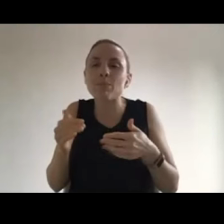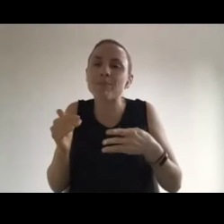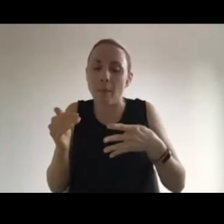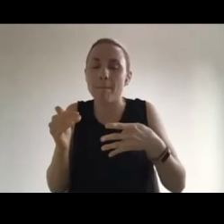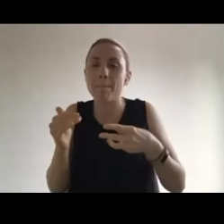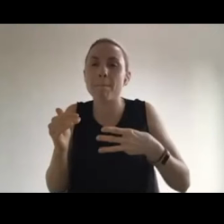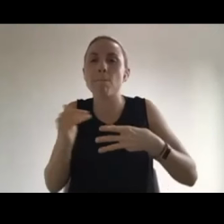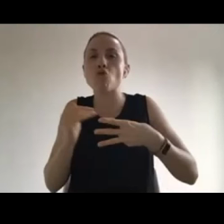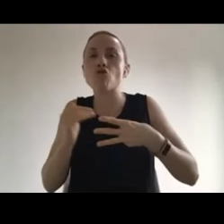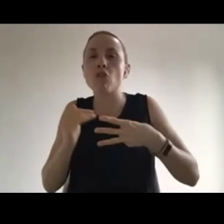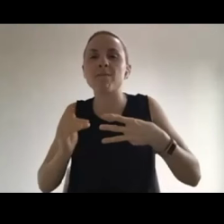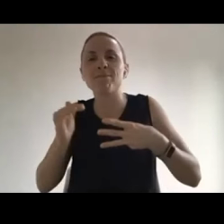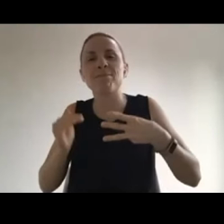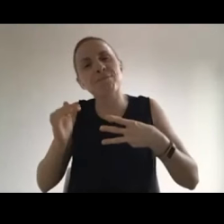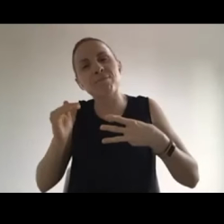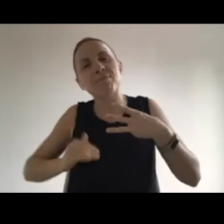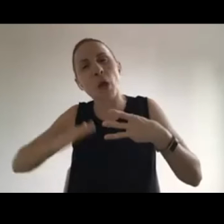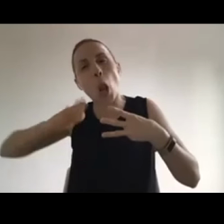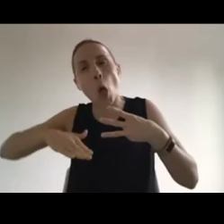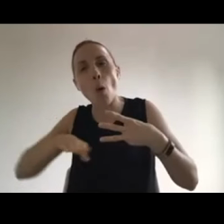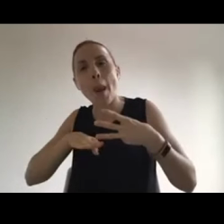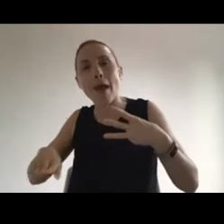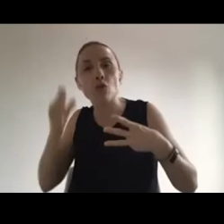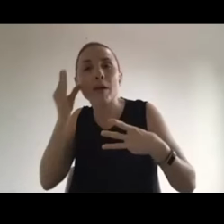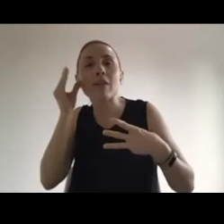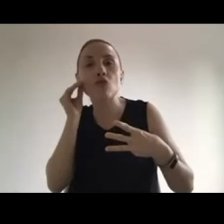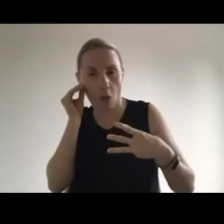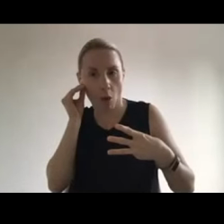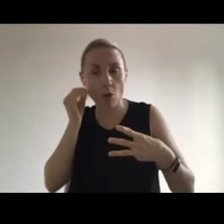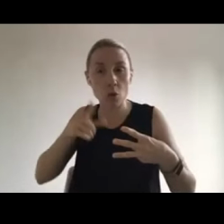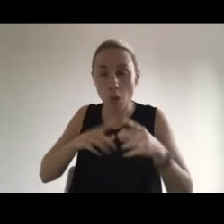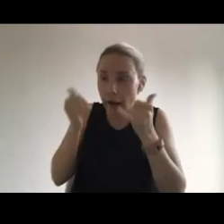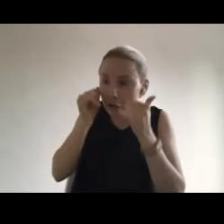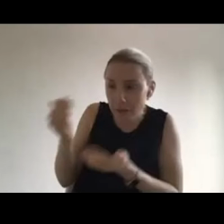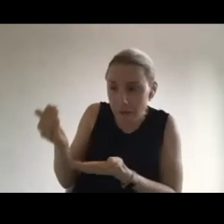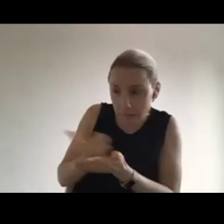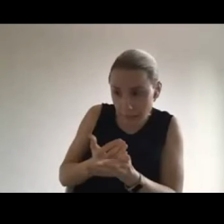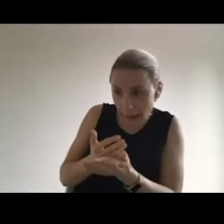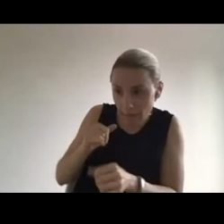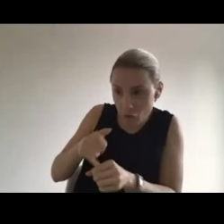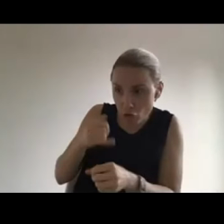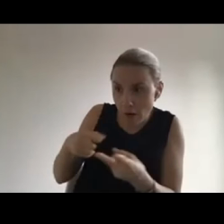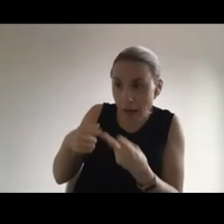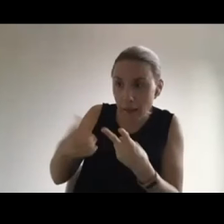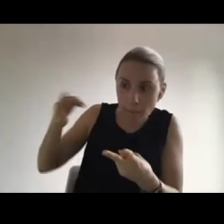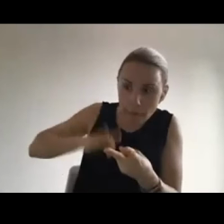safe, but also to see whether the drug could have a beneficial effect. What we found during the trial that there was